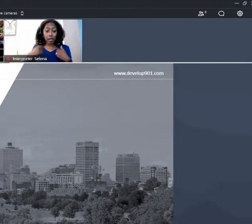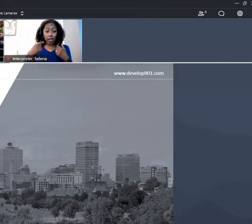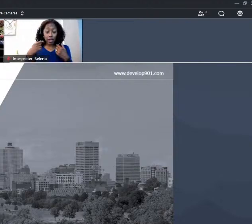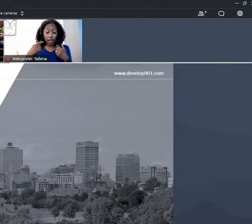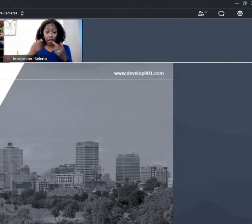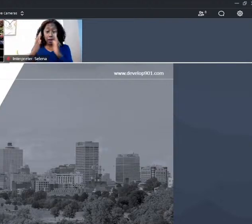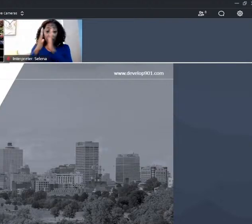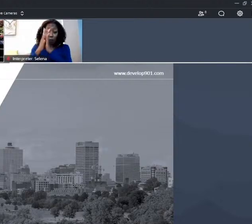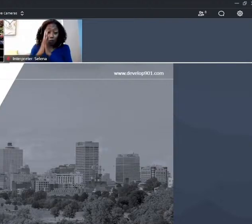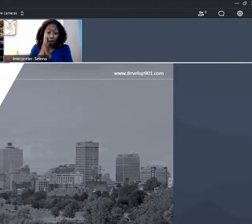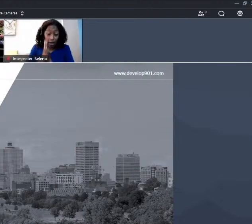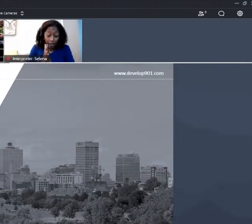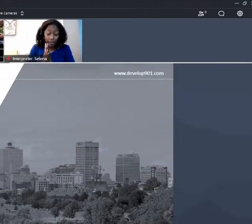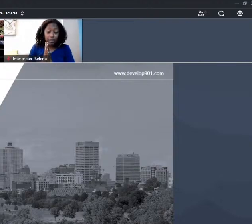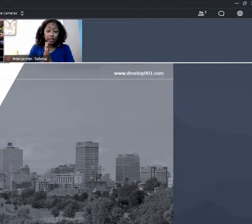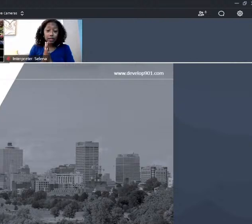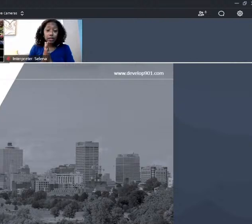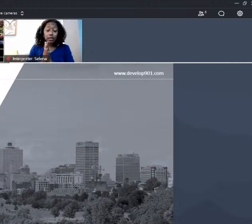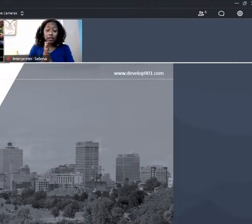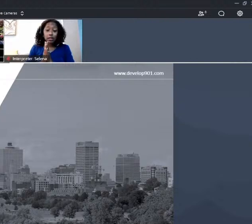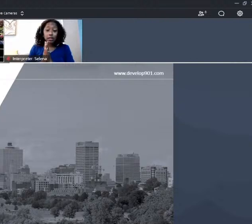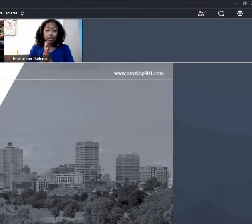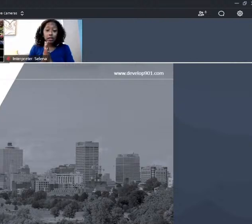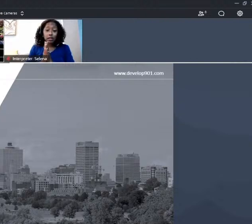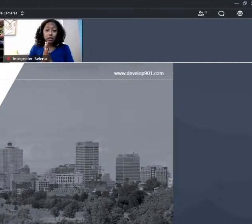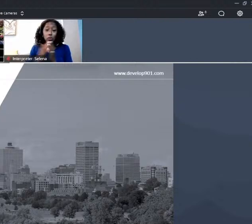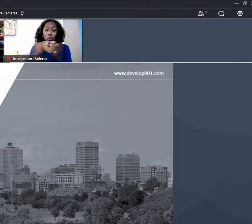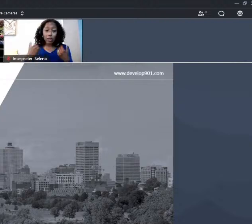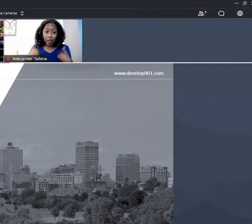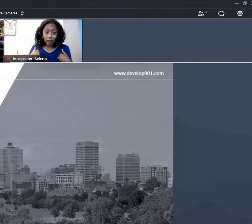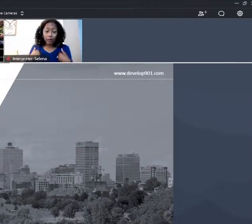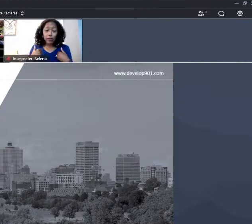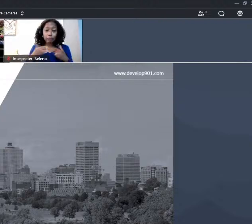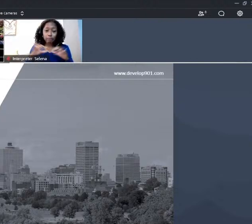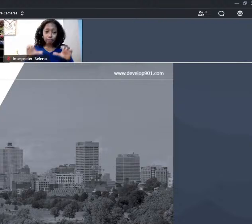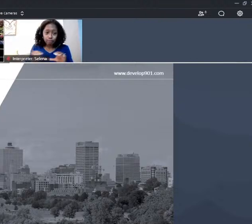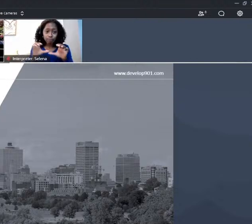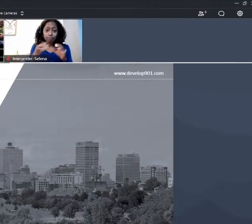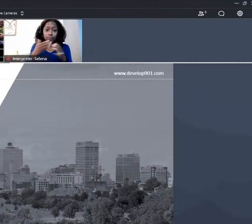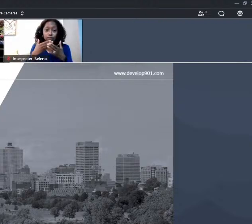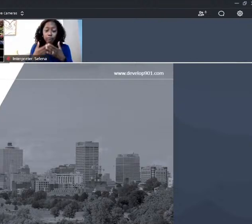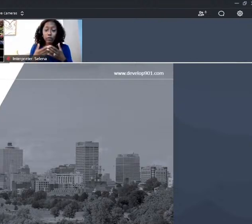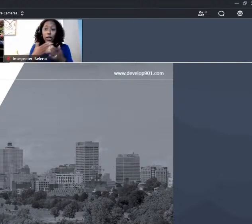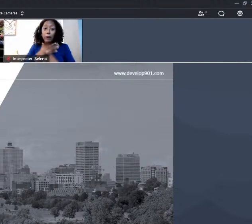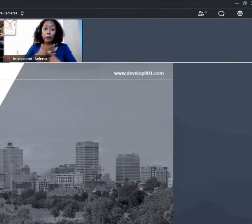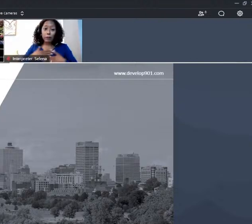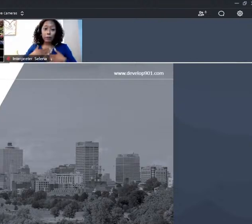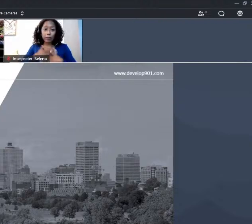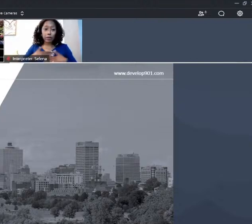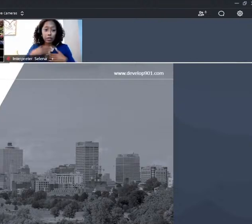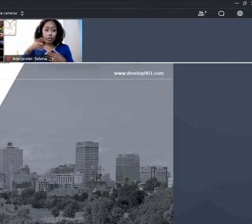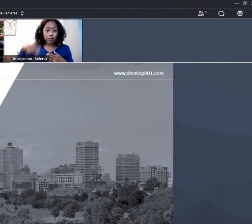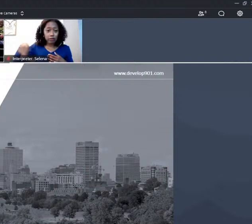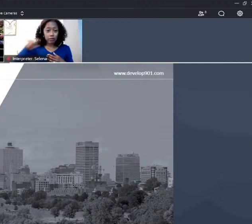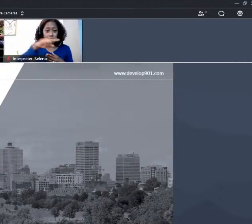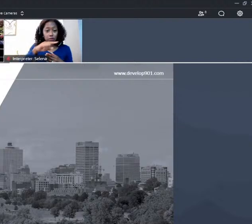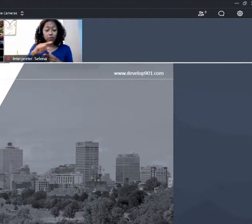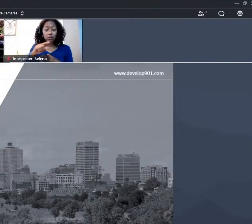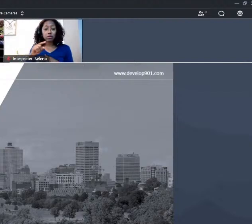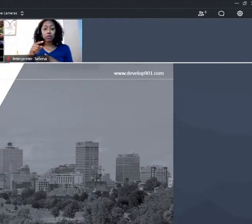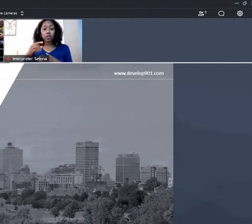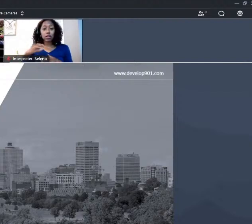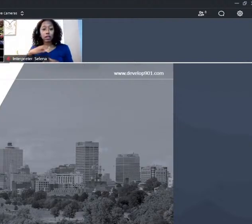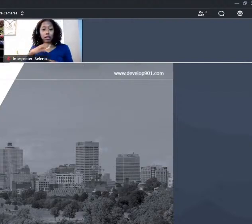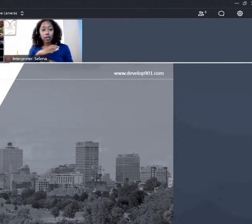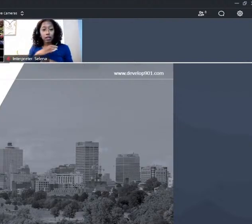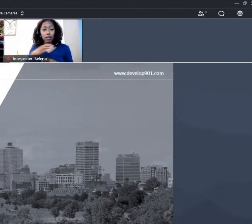graciously because we have to do due diligence. I appreciate so very well Councilperson Logan, who has